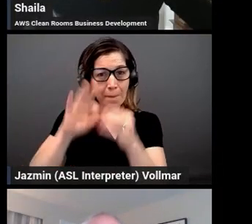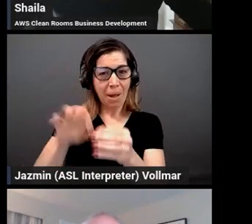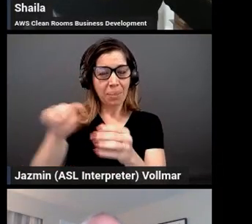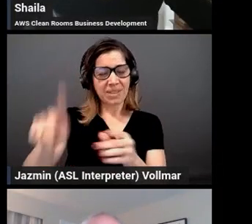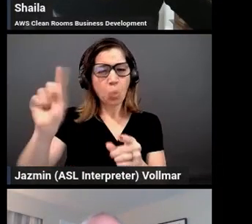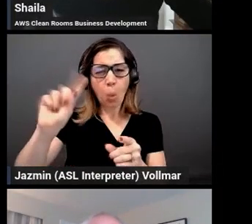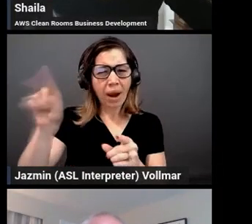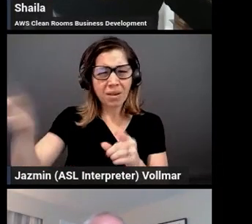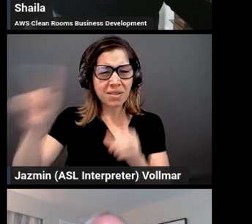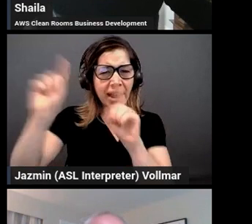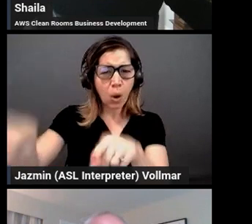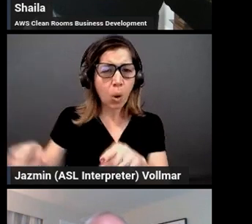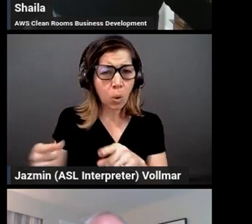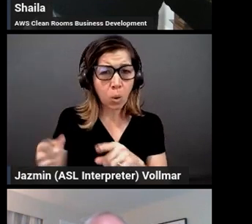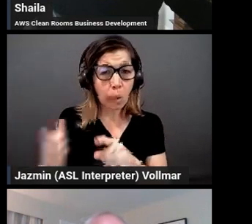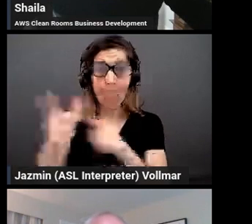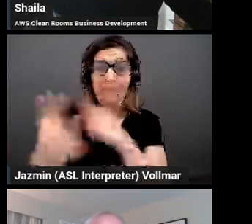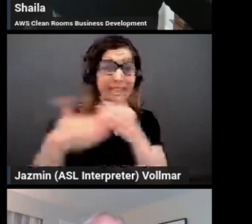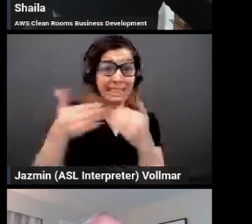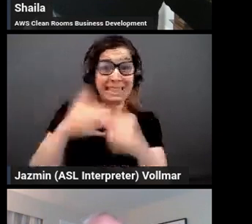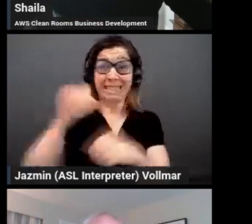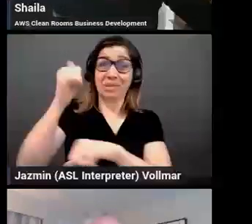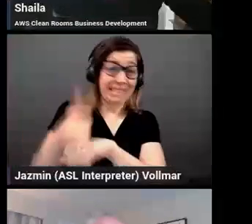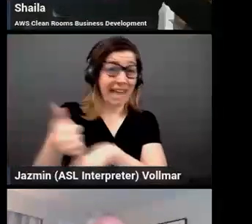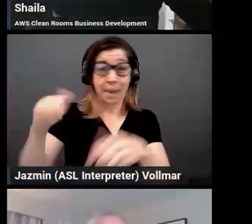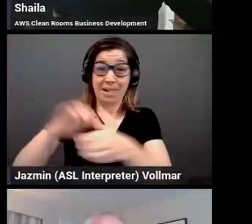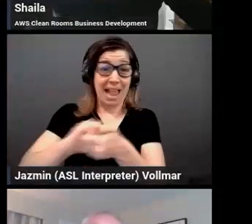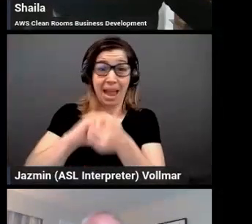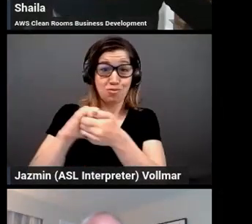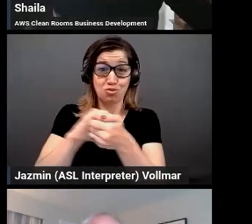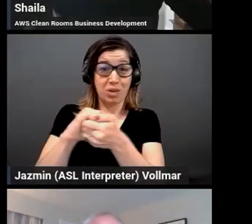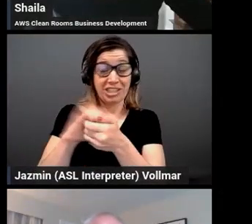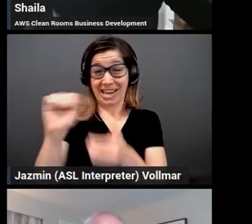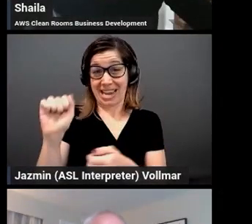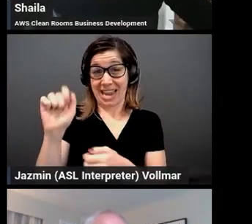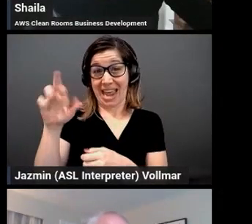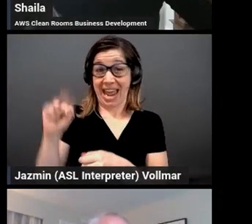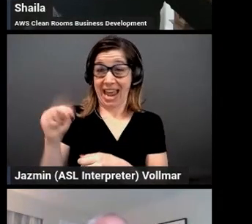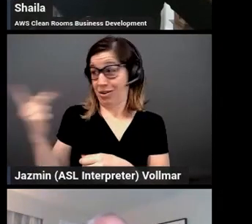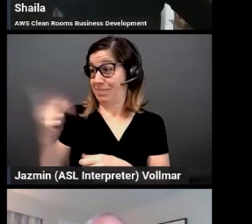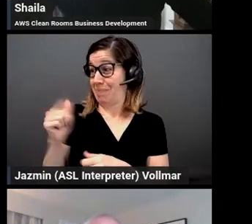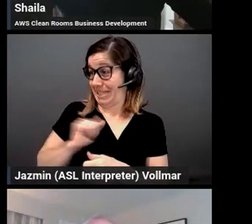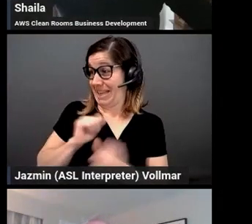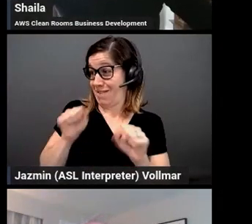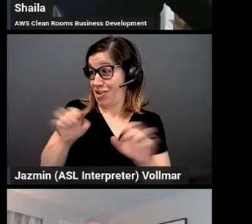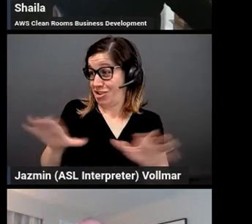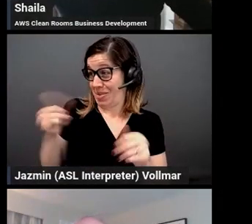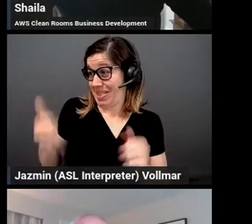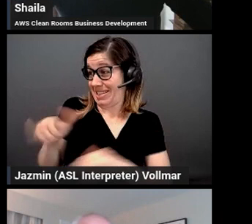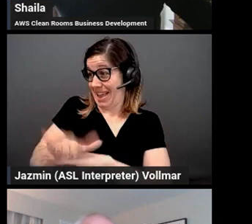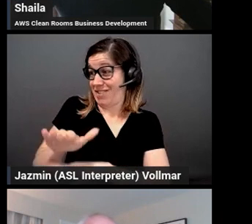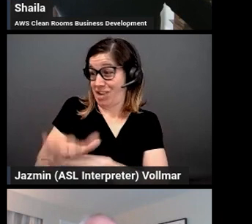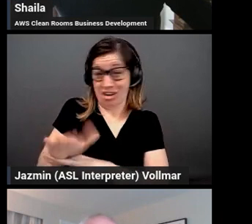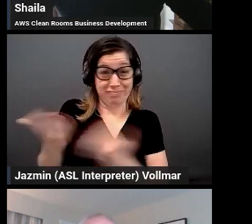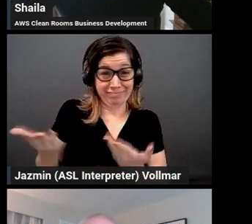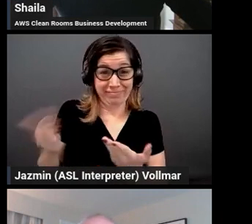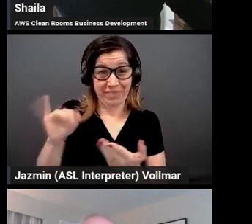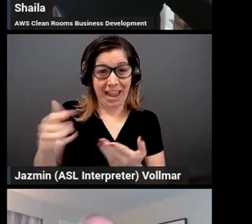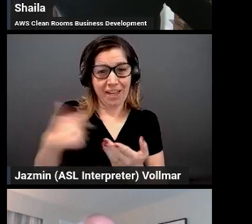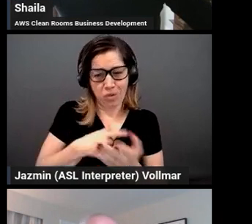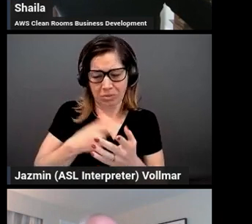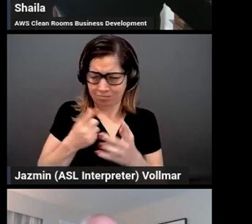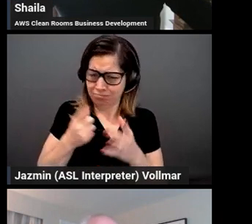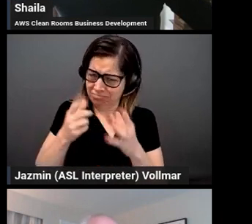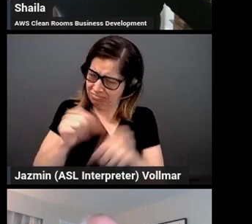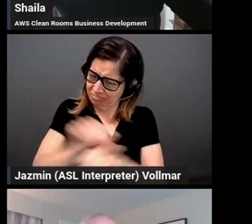I mean, it was pretty easy to set this collaboration up. I think even Aaron and myself could do this afternoon, if we put our minds to it. But where